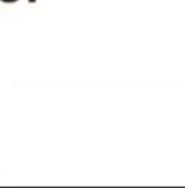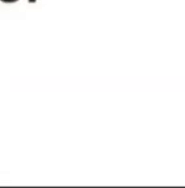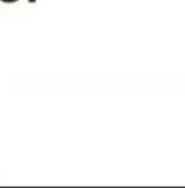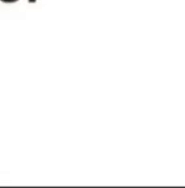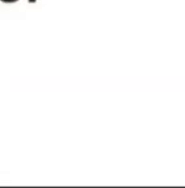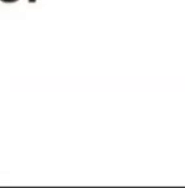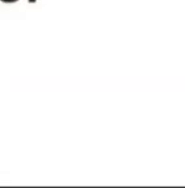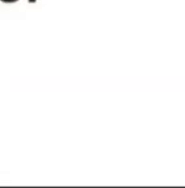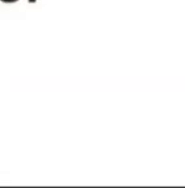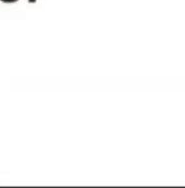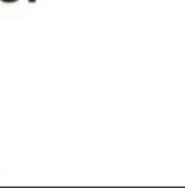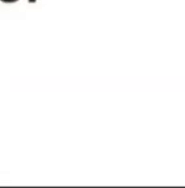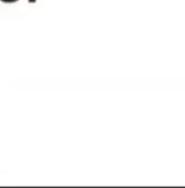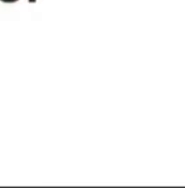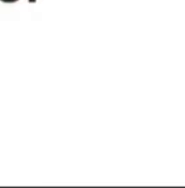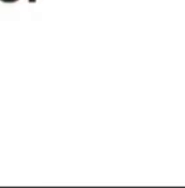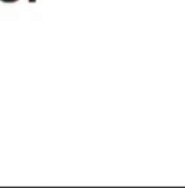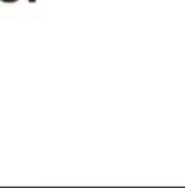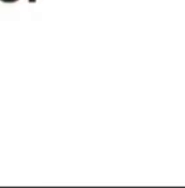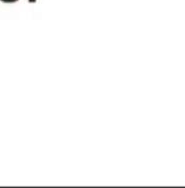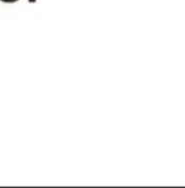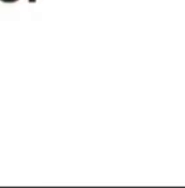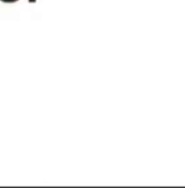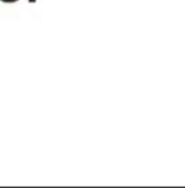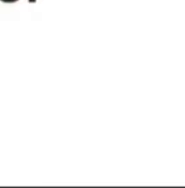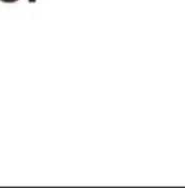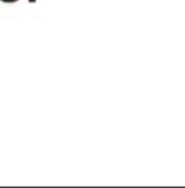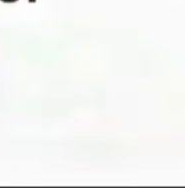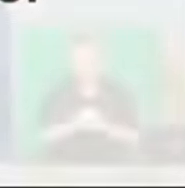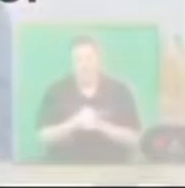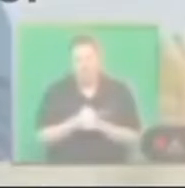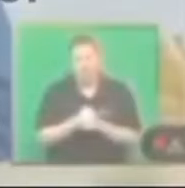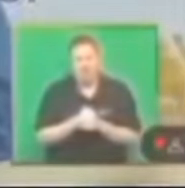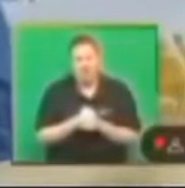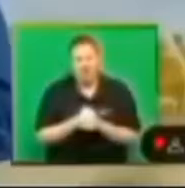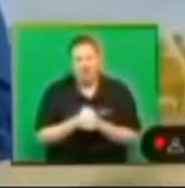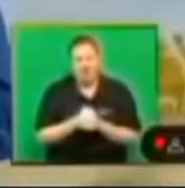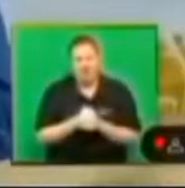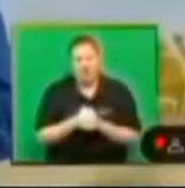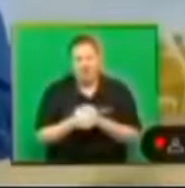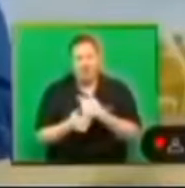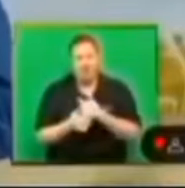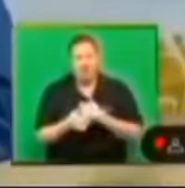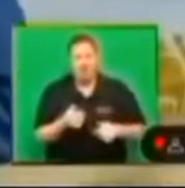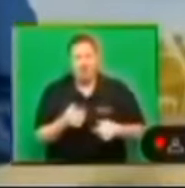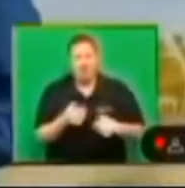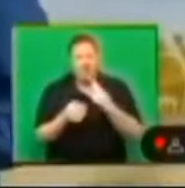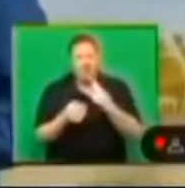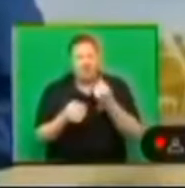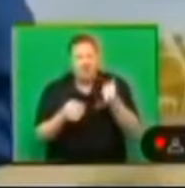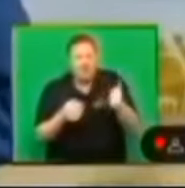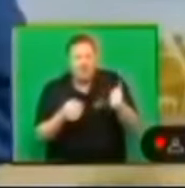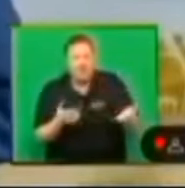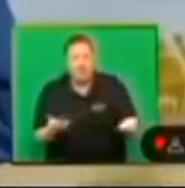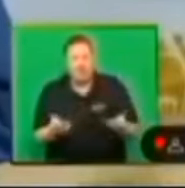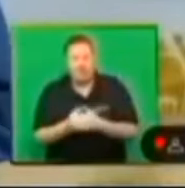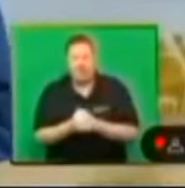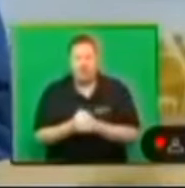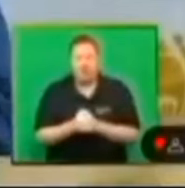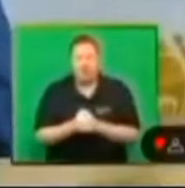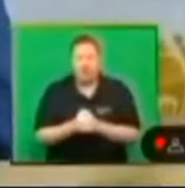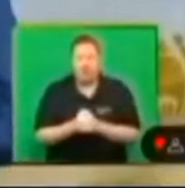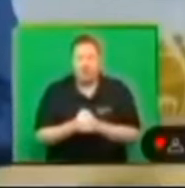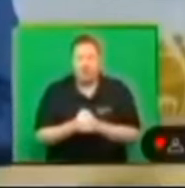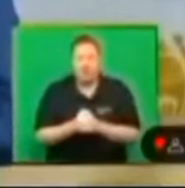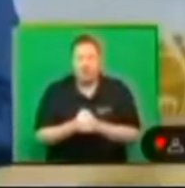it comes to corruption. And I said, well, that's what the President said. And I said to yourself, but you are